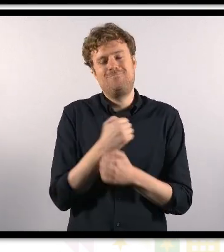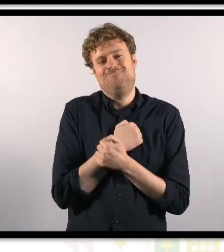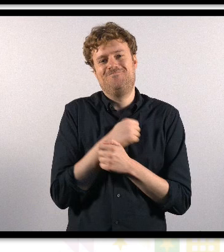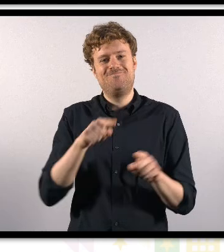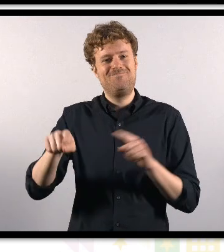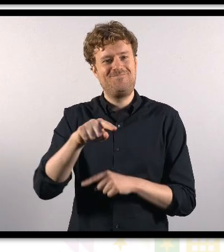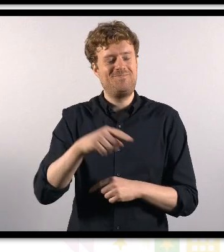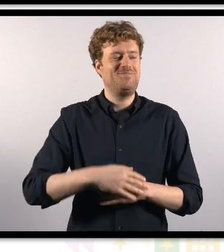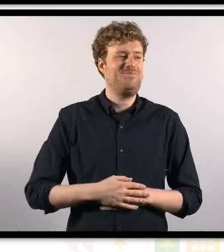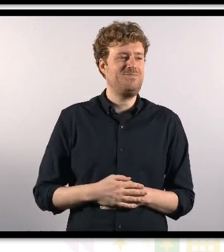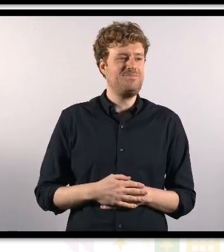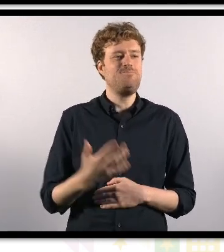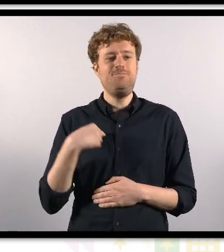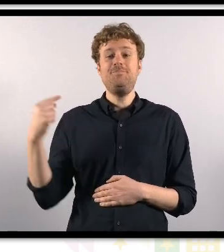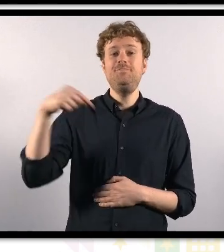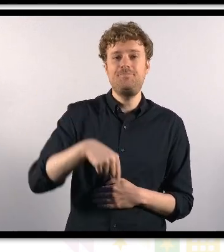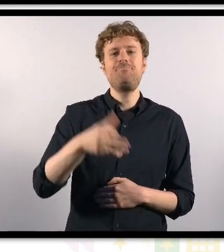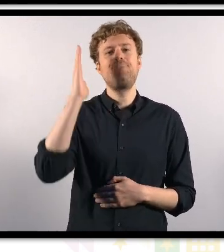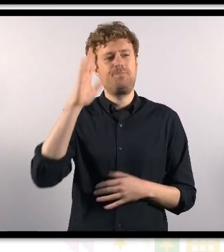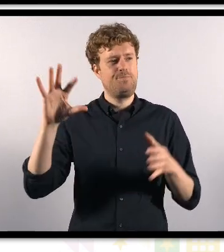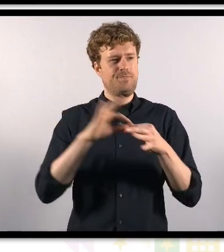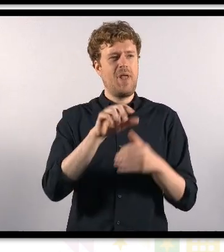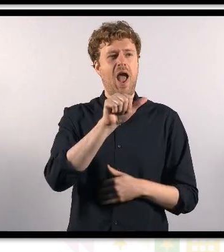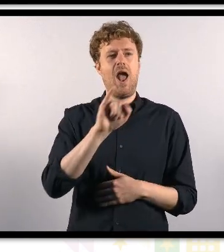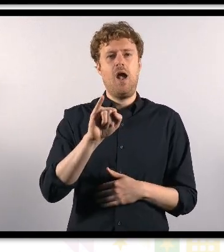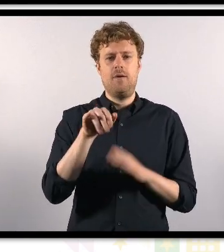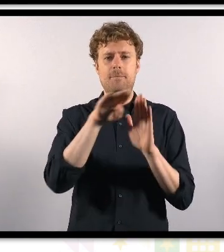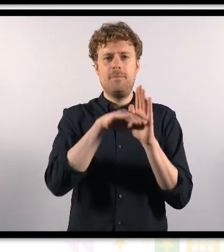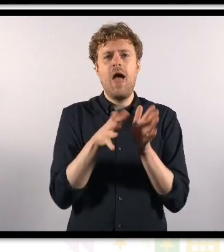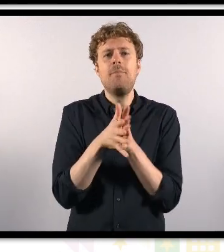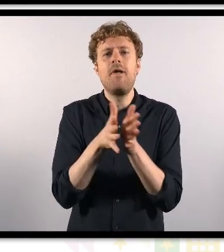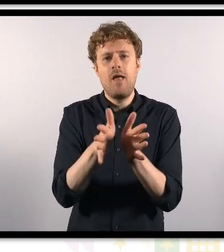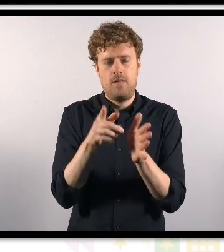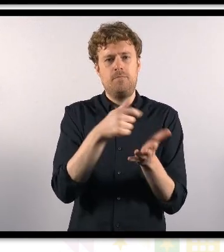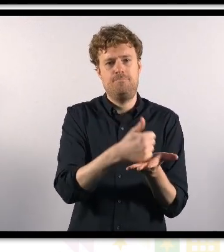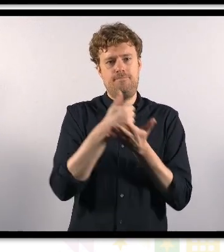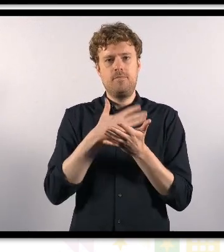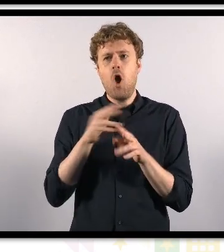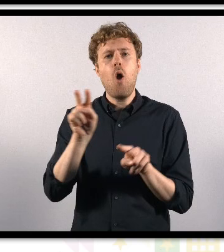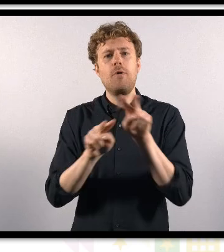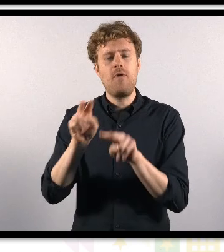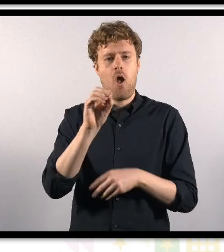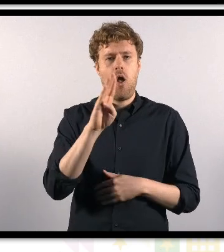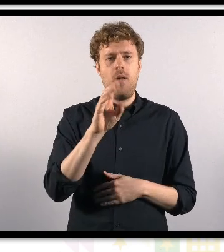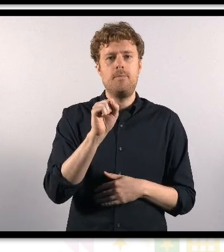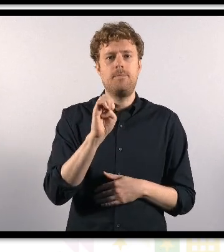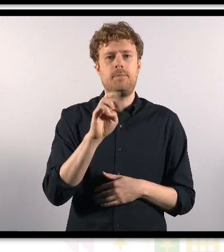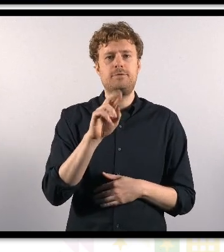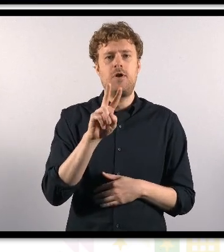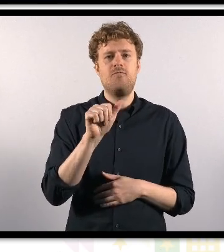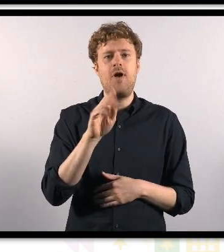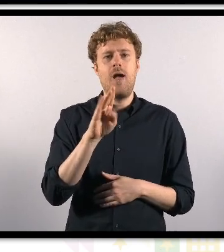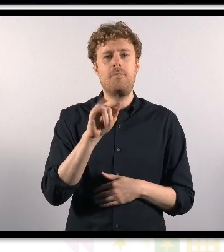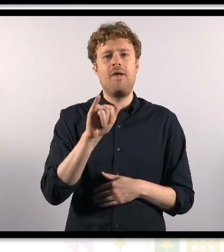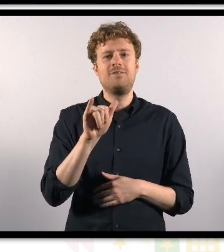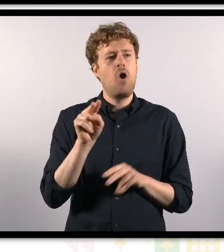but if you have listened to my talks in the past, I'm big on storytelling, and over the next 10 to 15 minutes, I'm